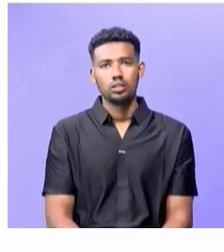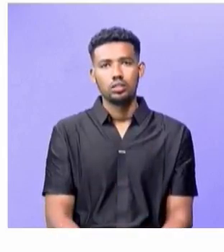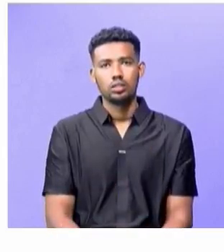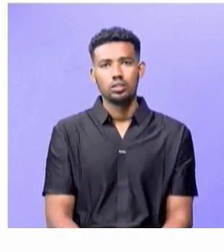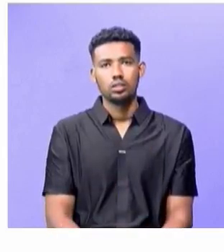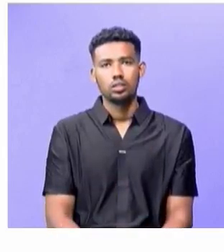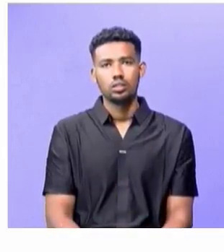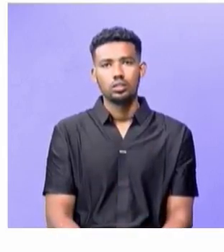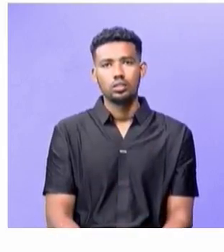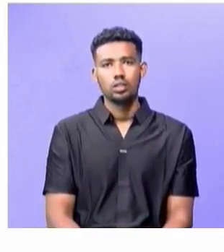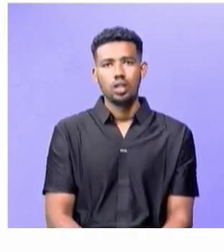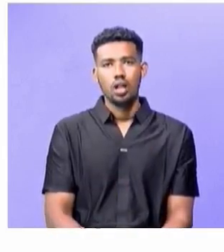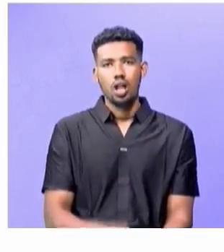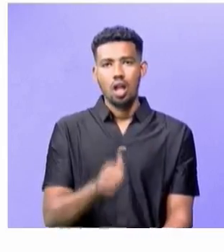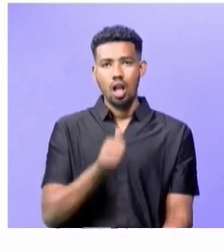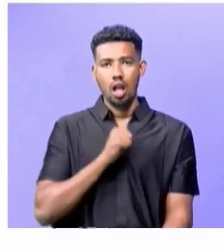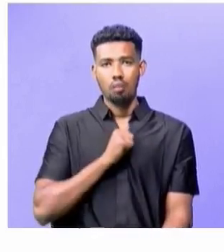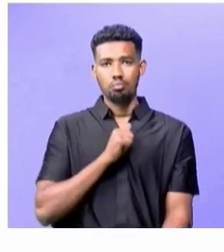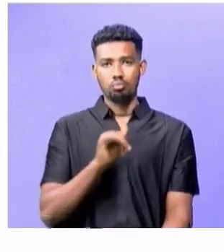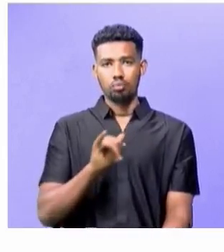am I,